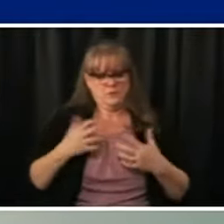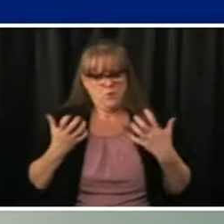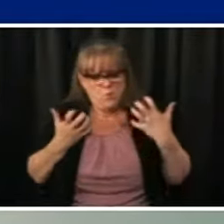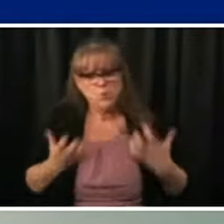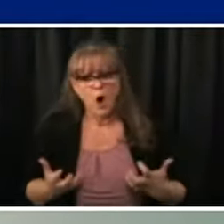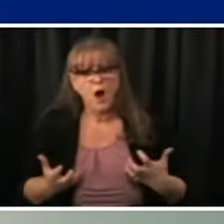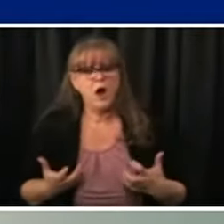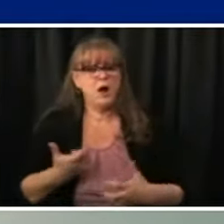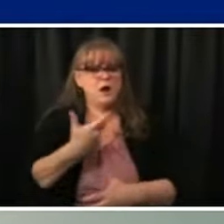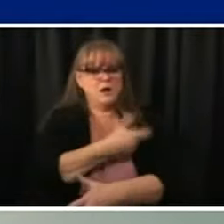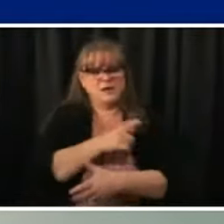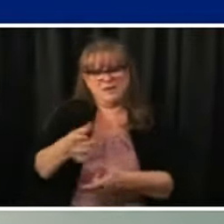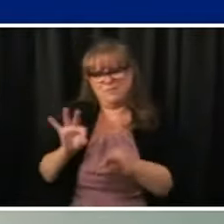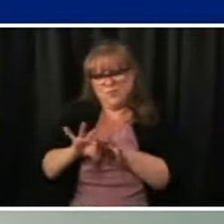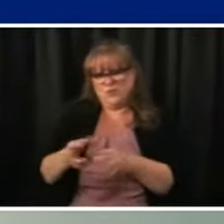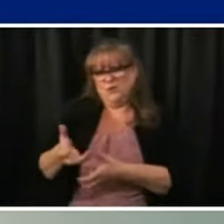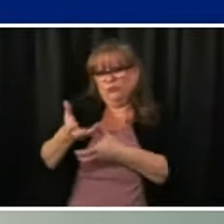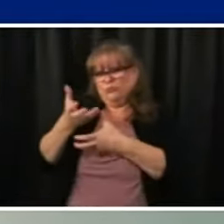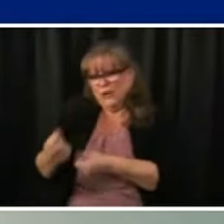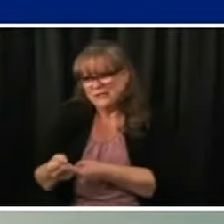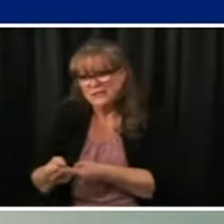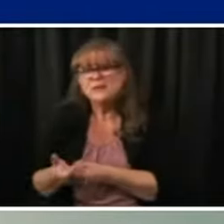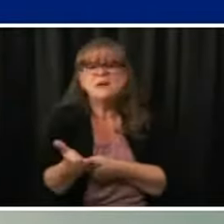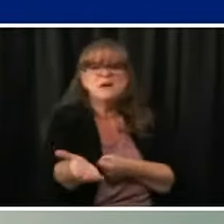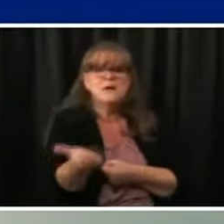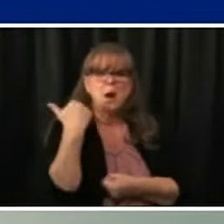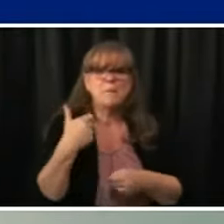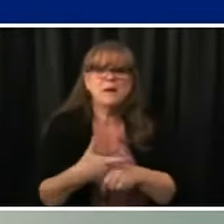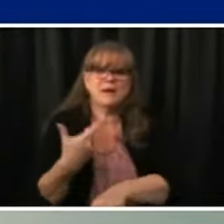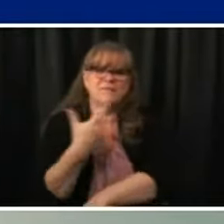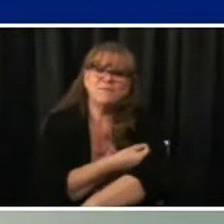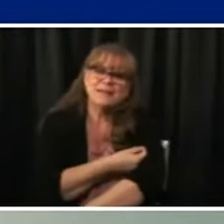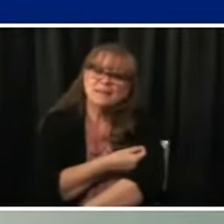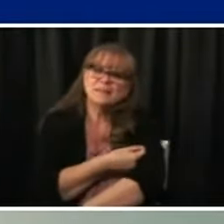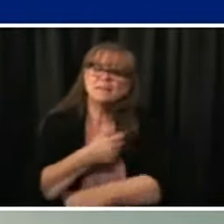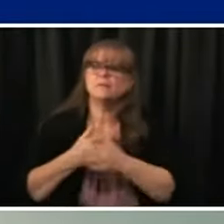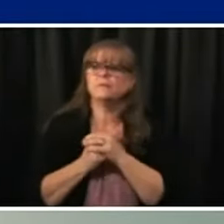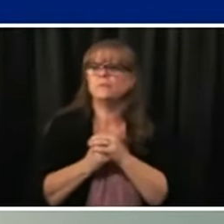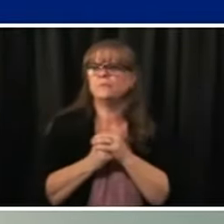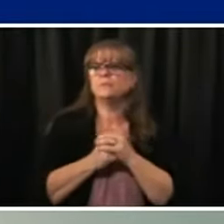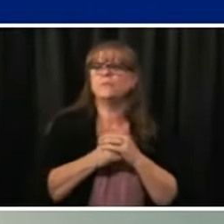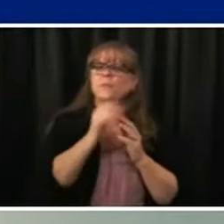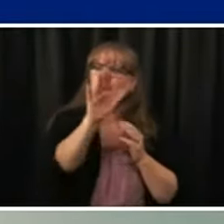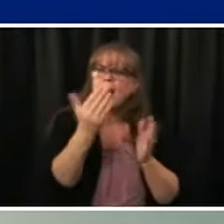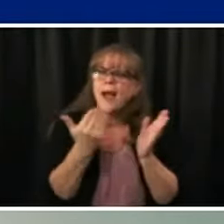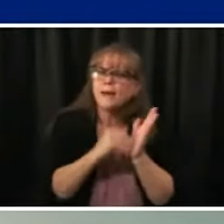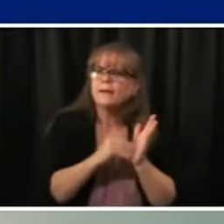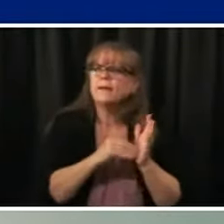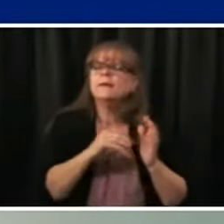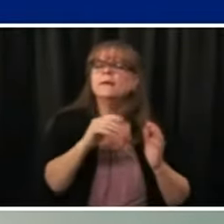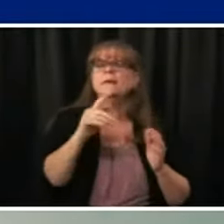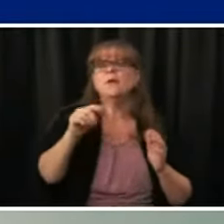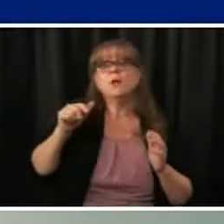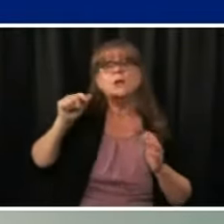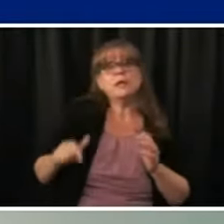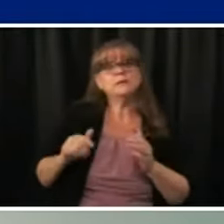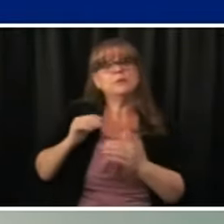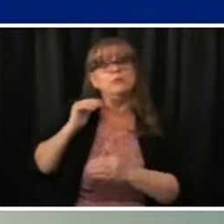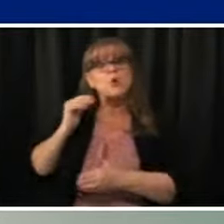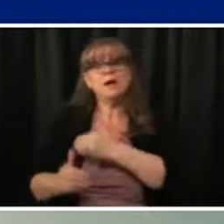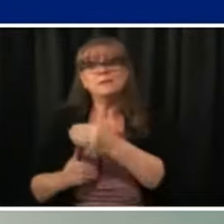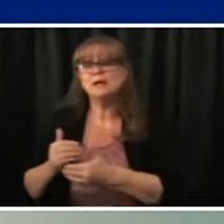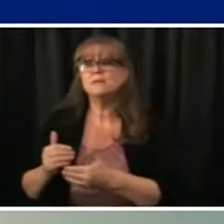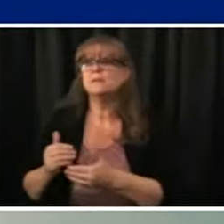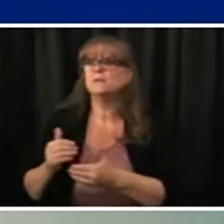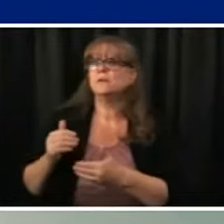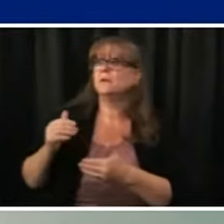come and get the vaccination. Another thing is a process. First, need to send the message. Next is